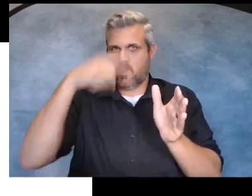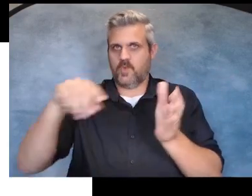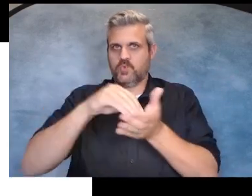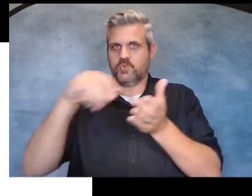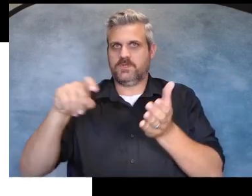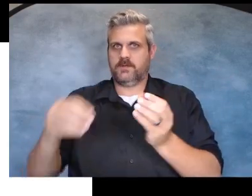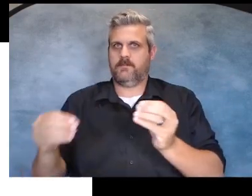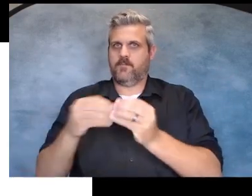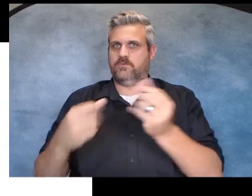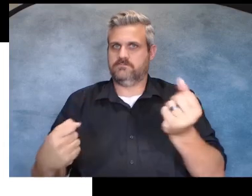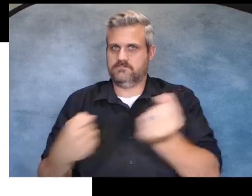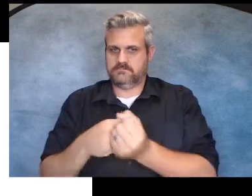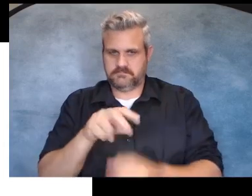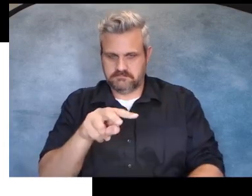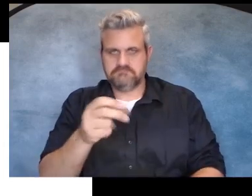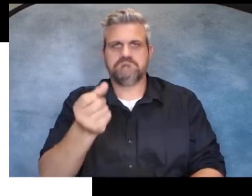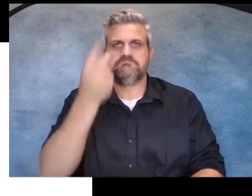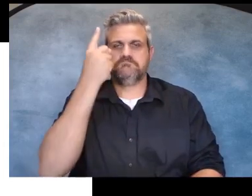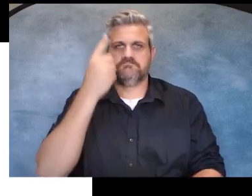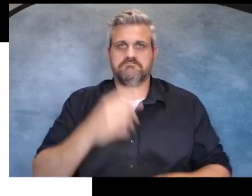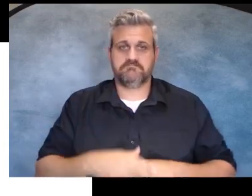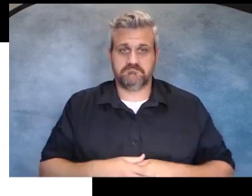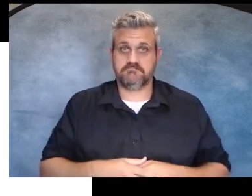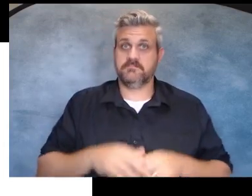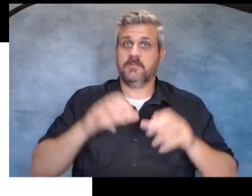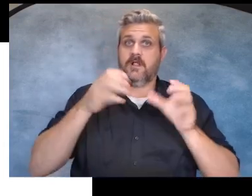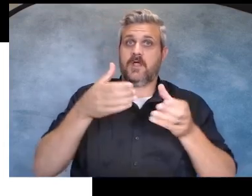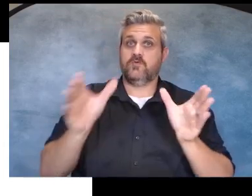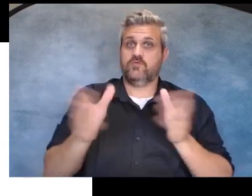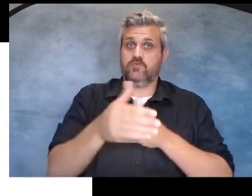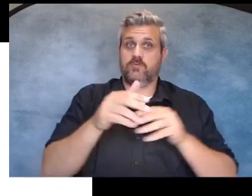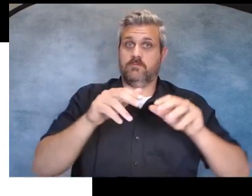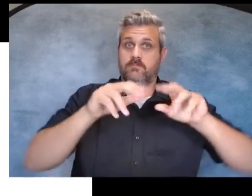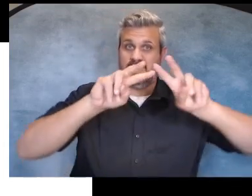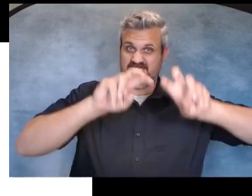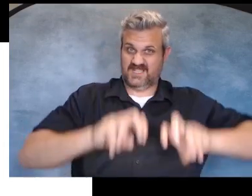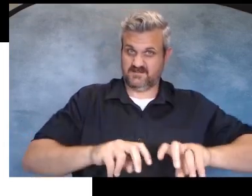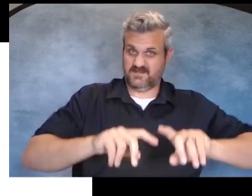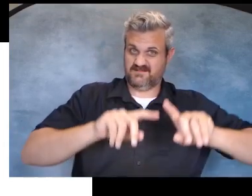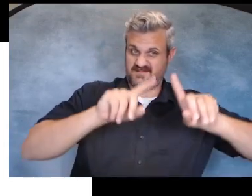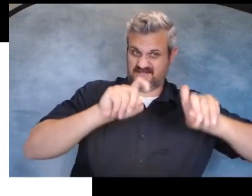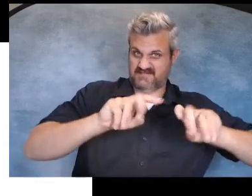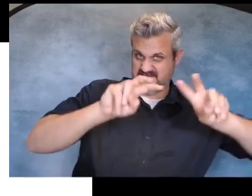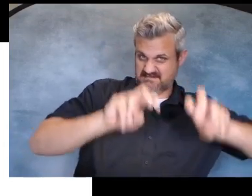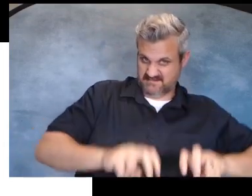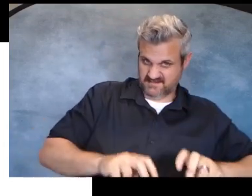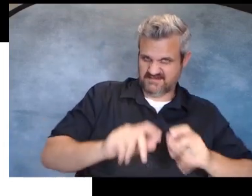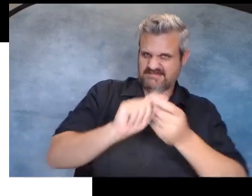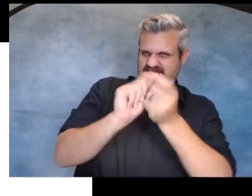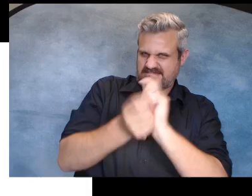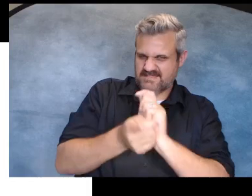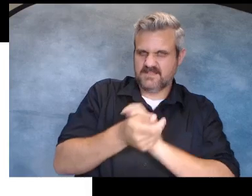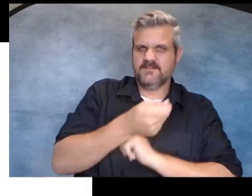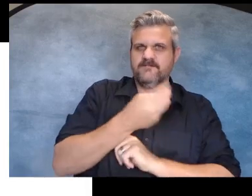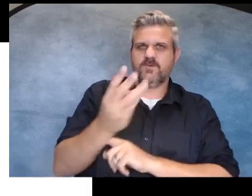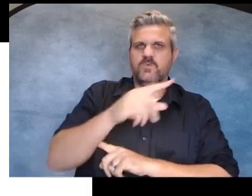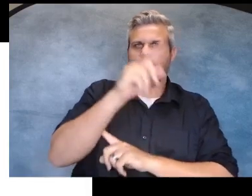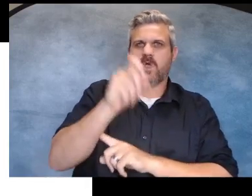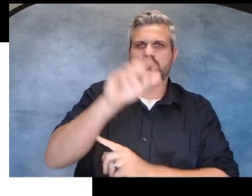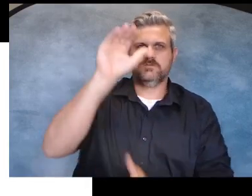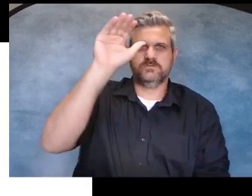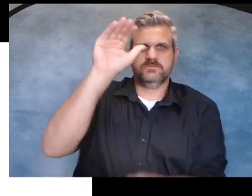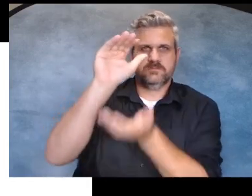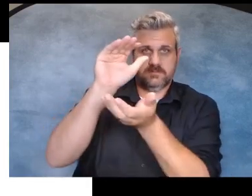support for a receptive understanding. This classroom assessment has been further modified to include fewer questions as